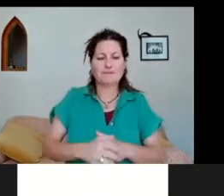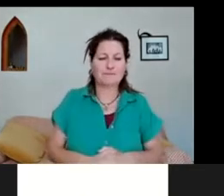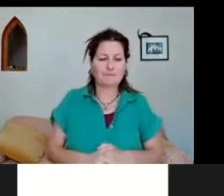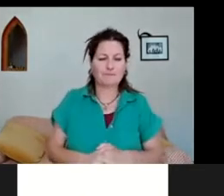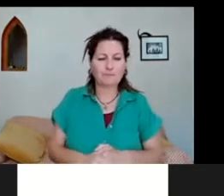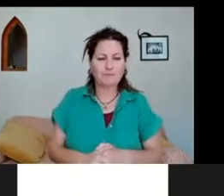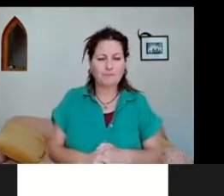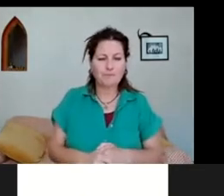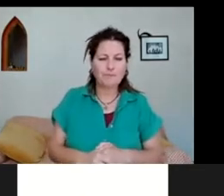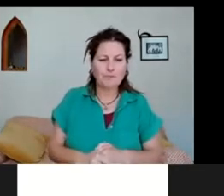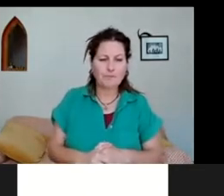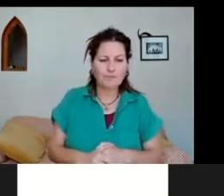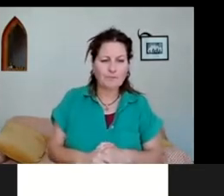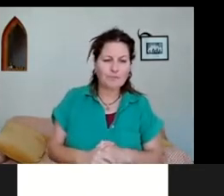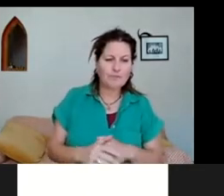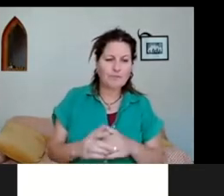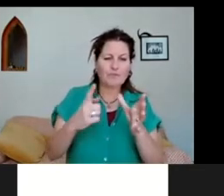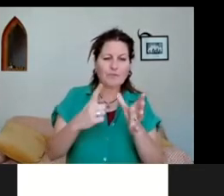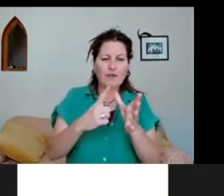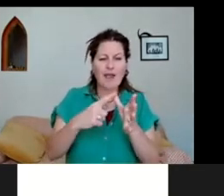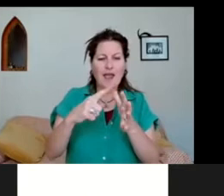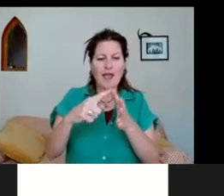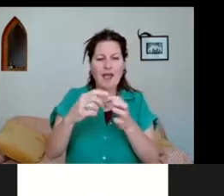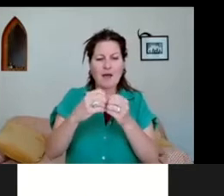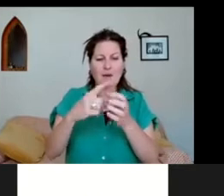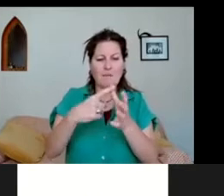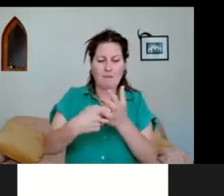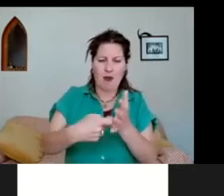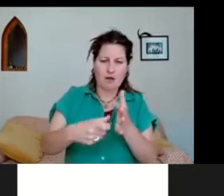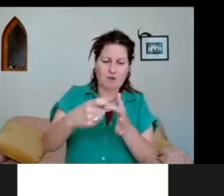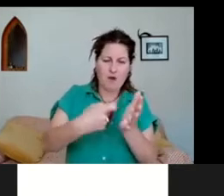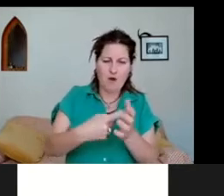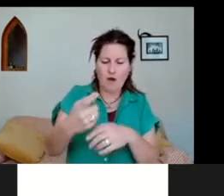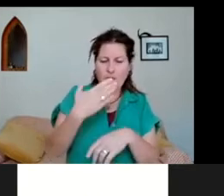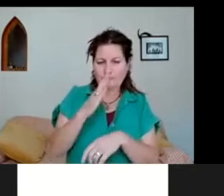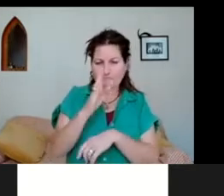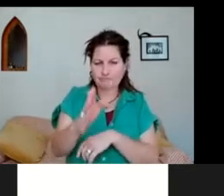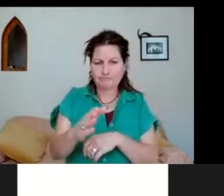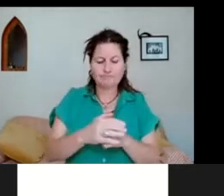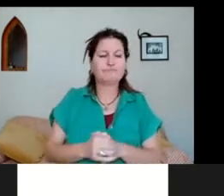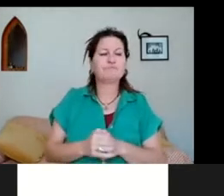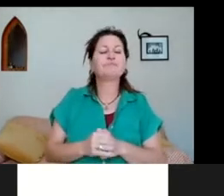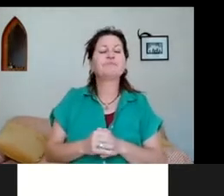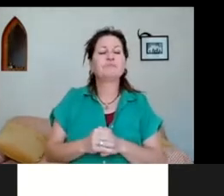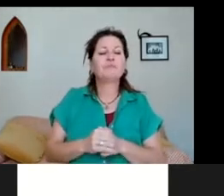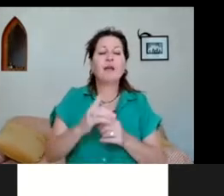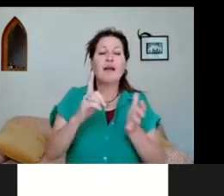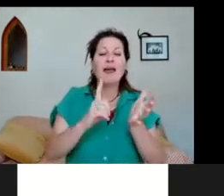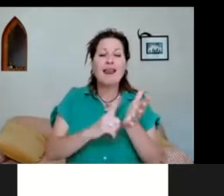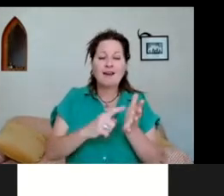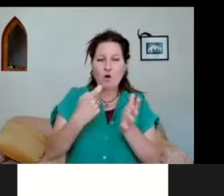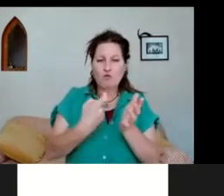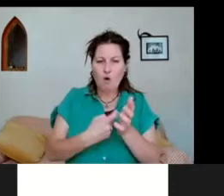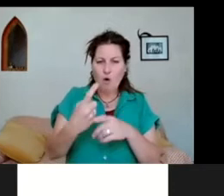of introduction. My name is Linda Rocco and I'm Liberty creative producer until this summer. I'm a white woman with